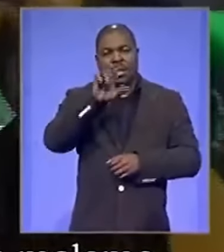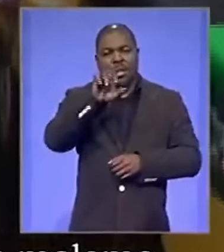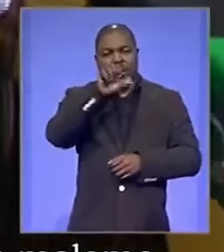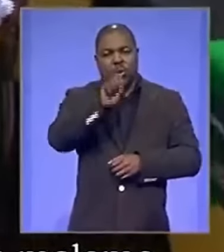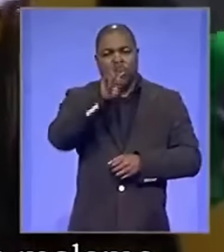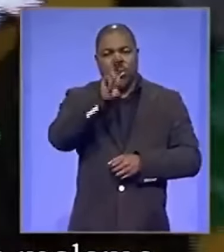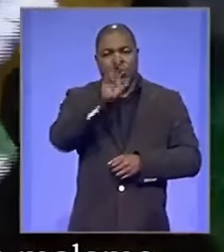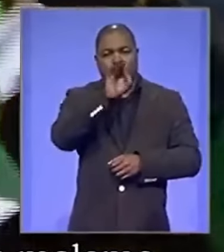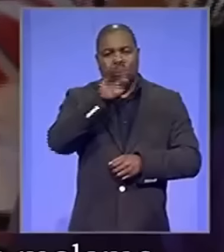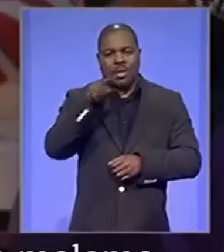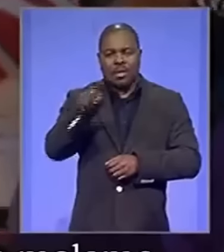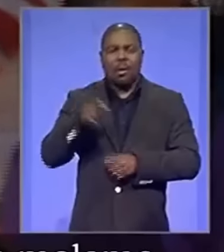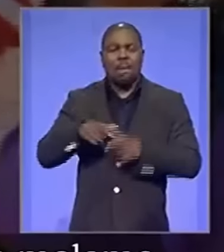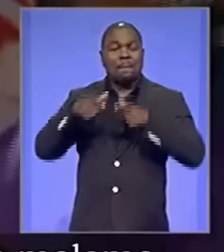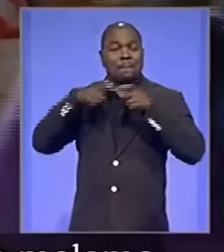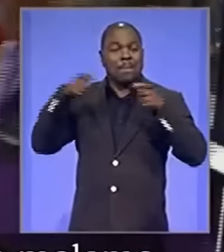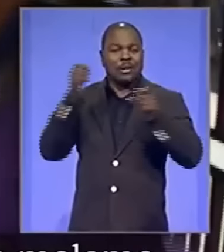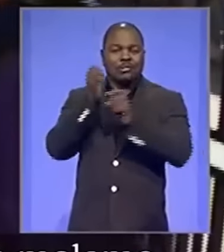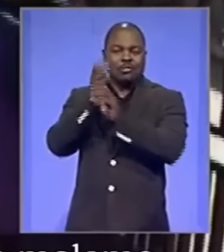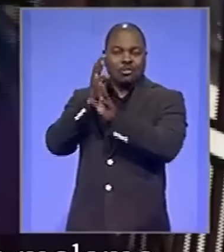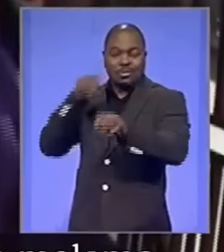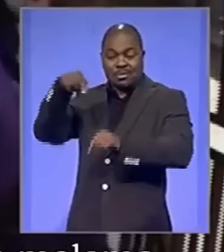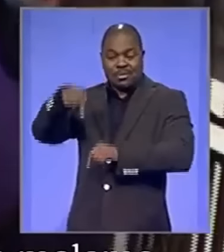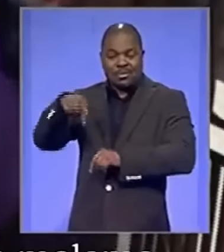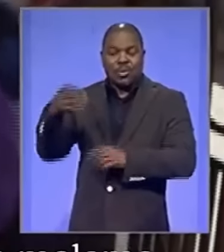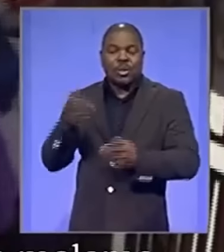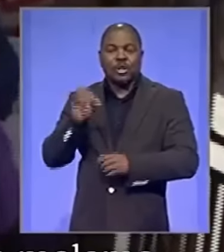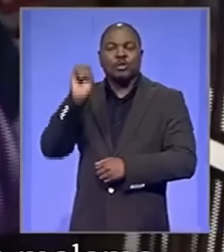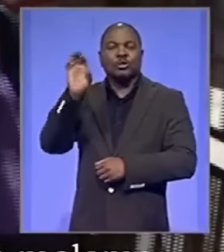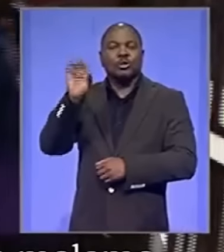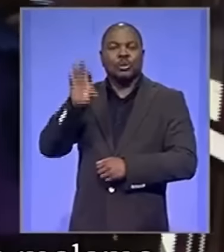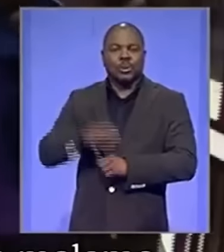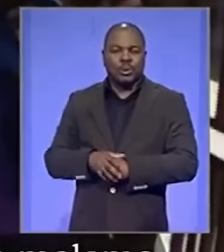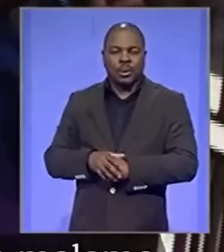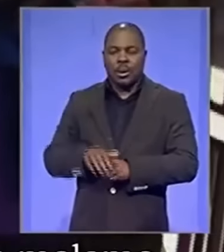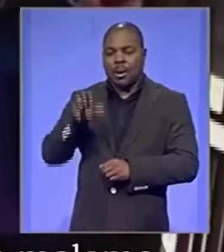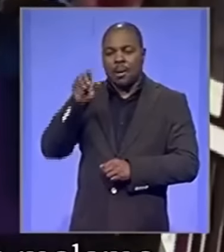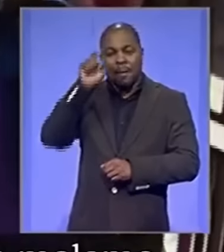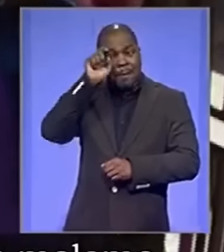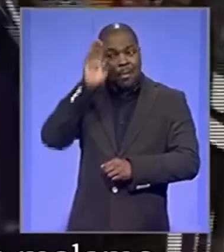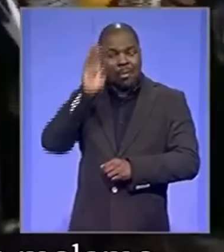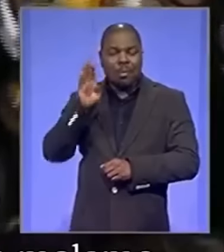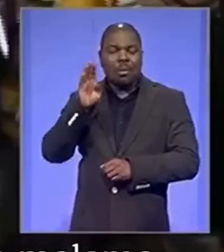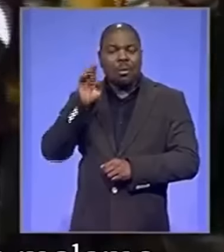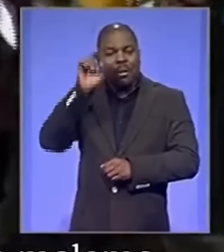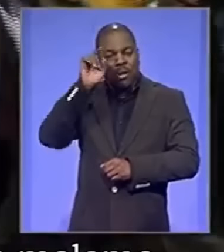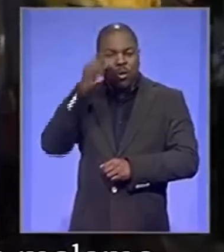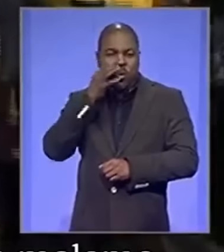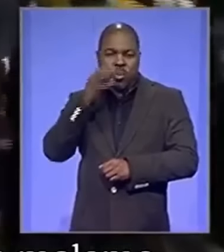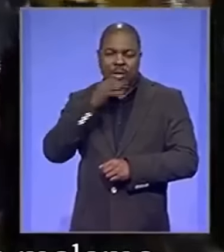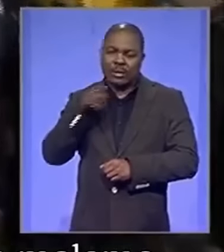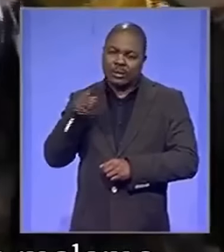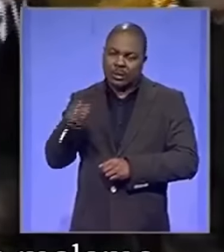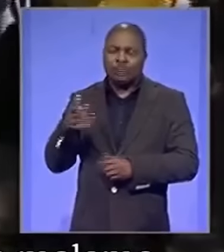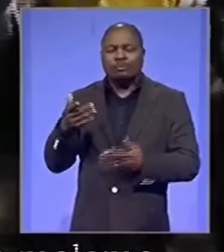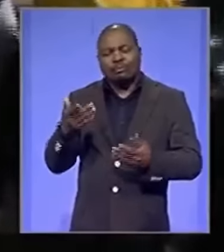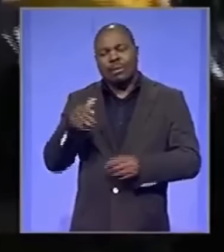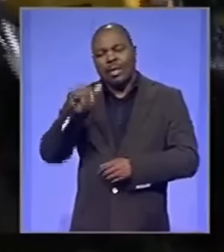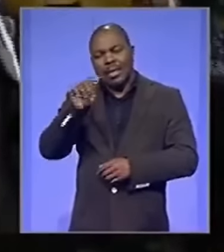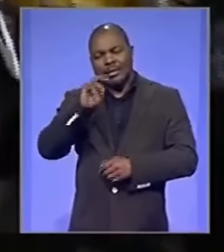bakgethi ka lekeišeneng le legolo ka nageng ka Soweto. Ka thoko ga lesolo leo, Mbalula gore ANC e dirile go tletse seatla go netefatsa